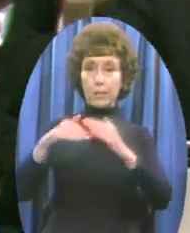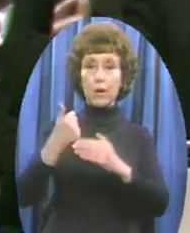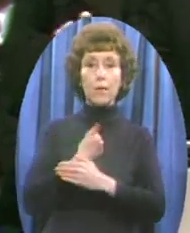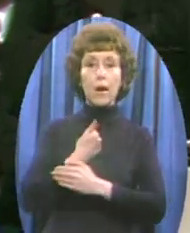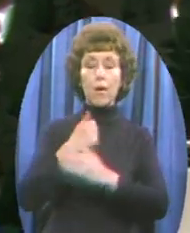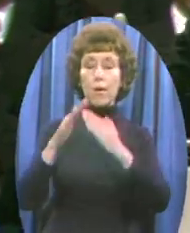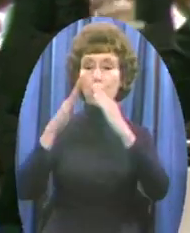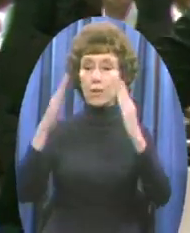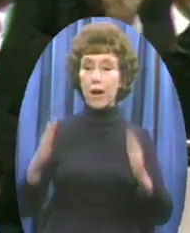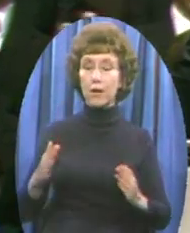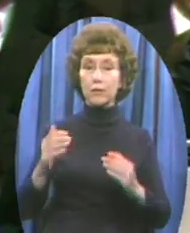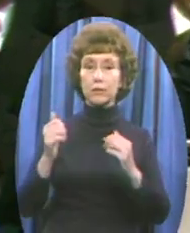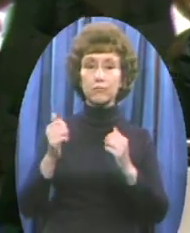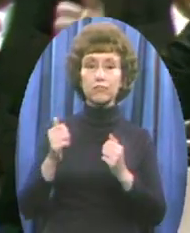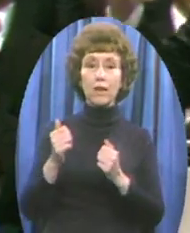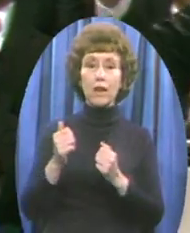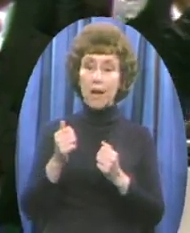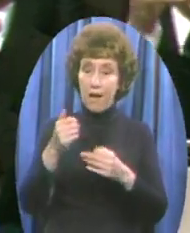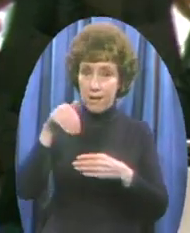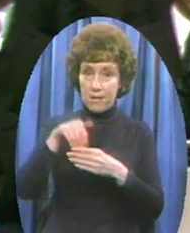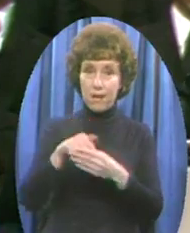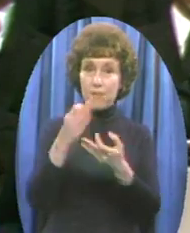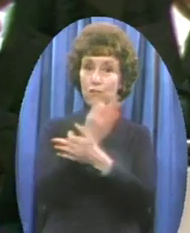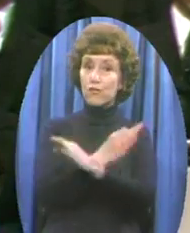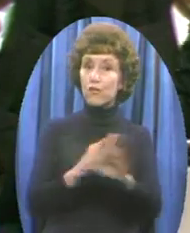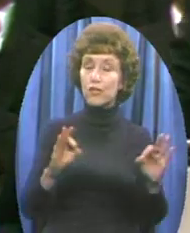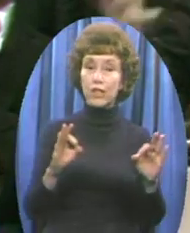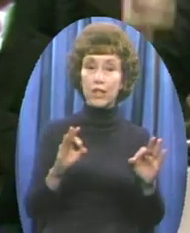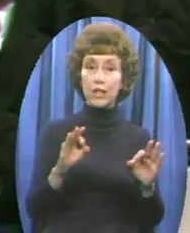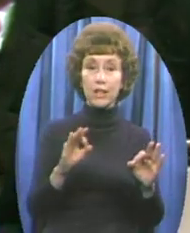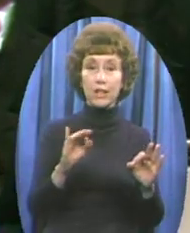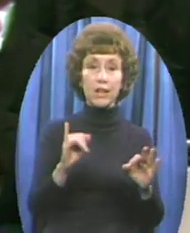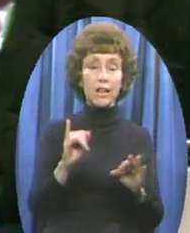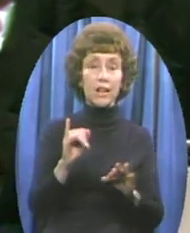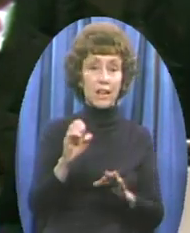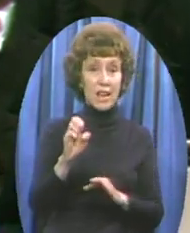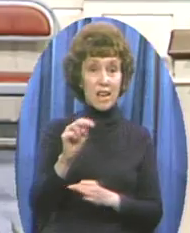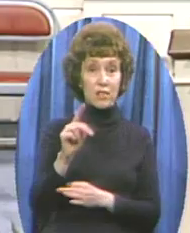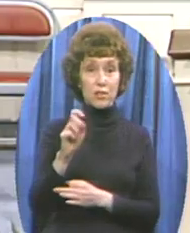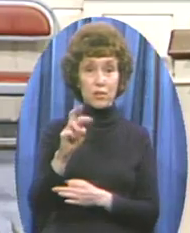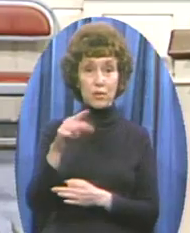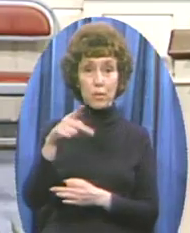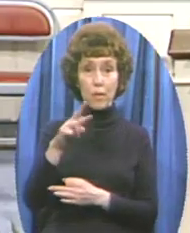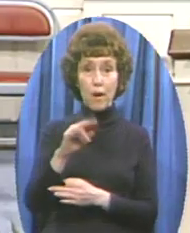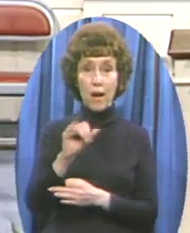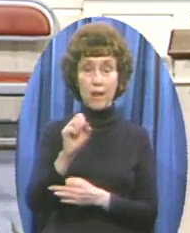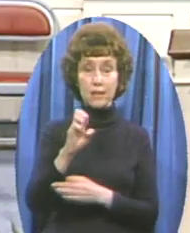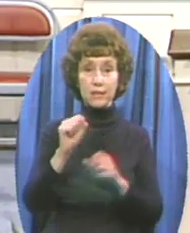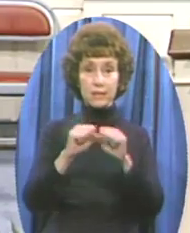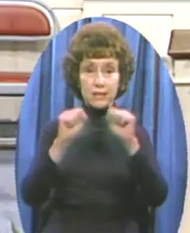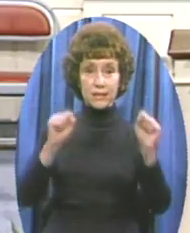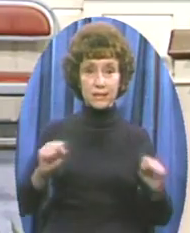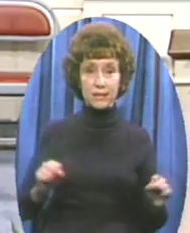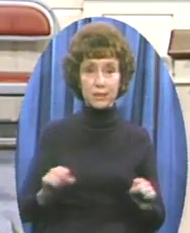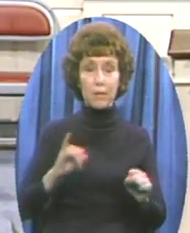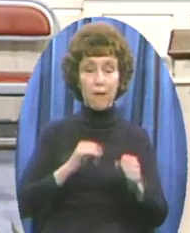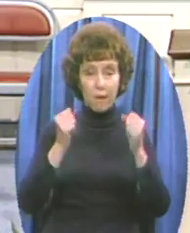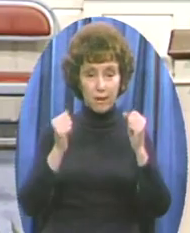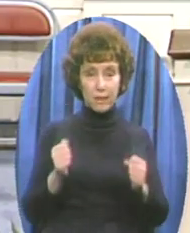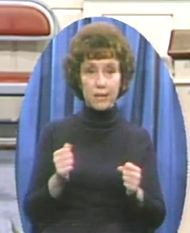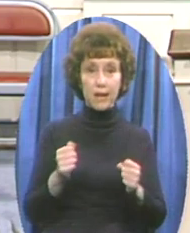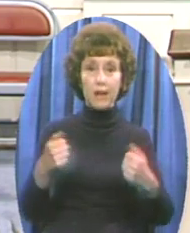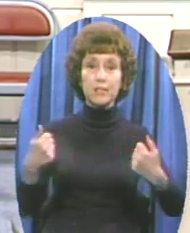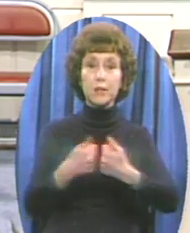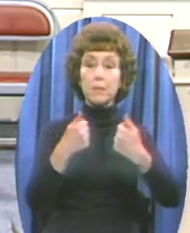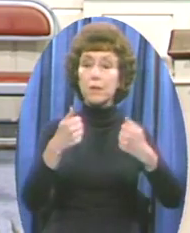in the free enterprise system, compete. And with initiative, I can be successful. I'll tell you something else about